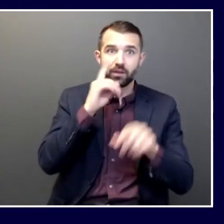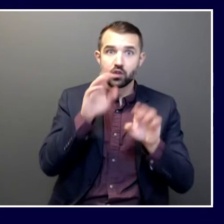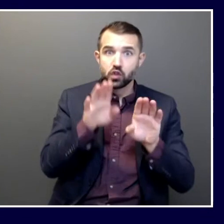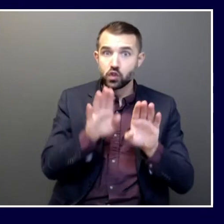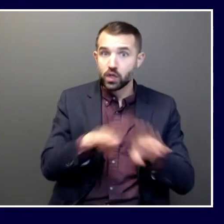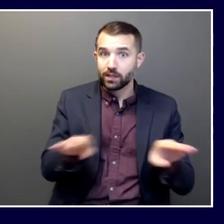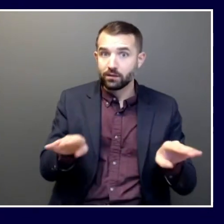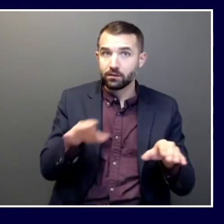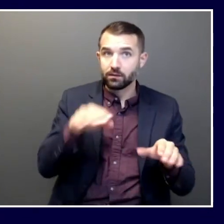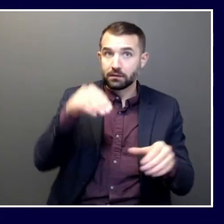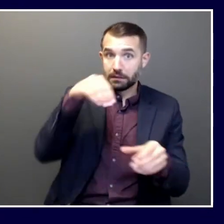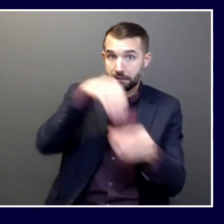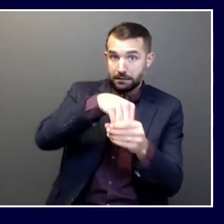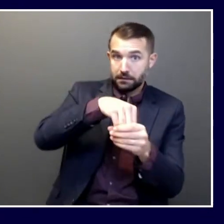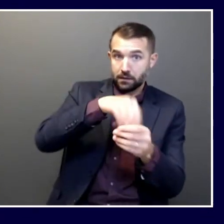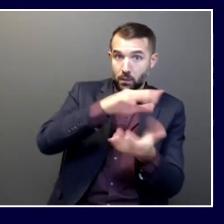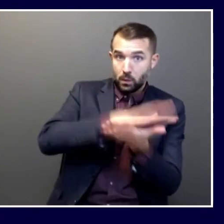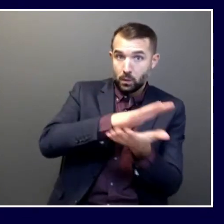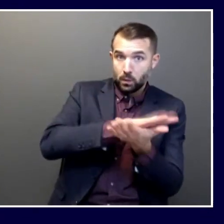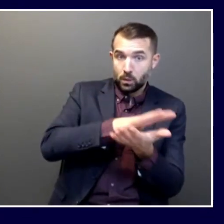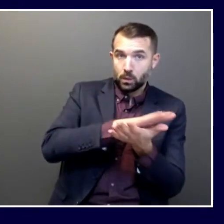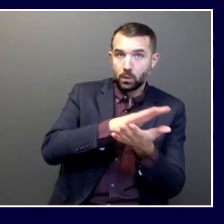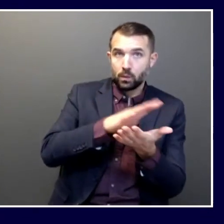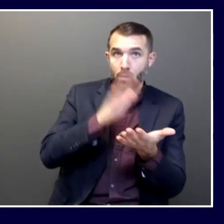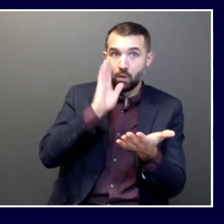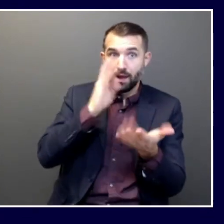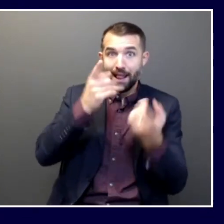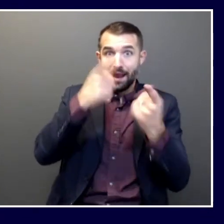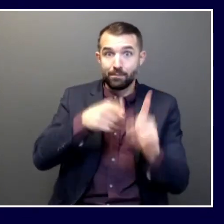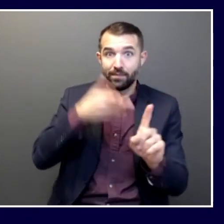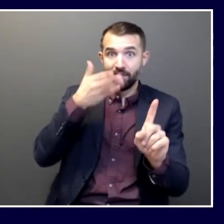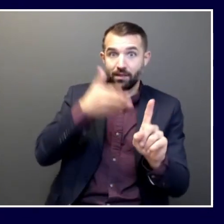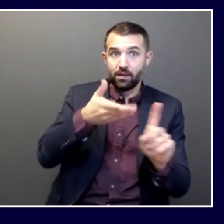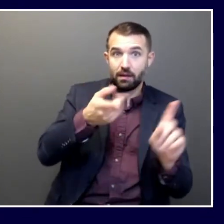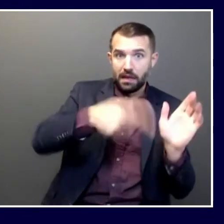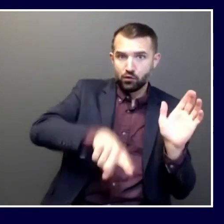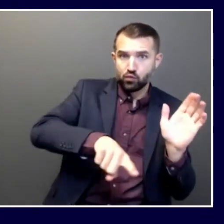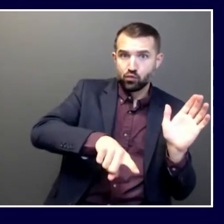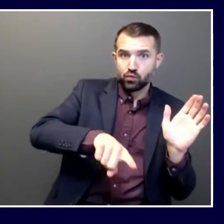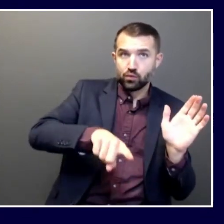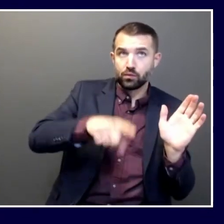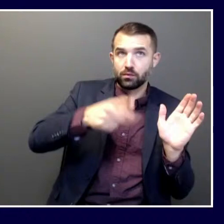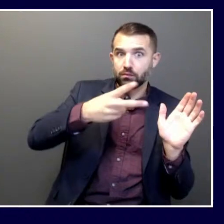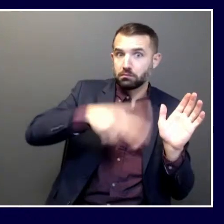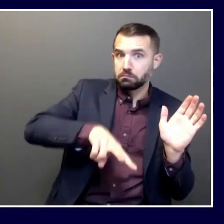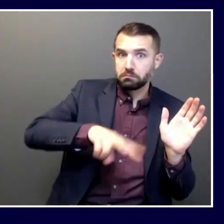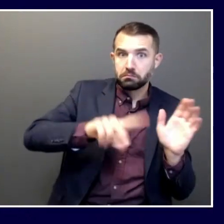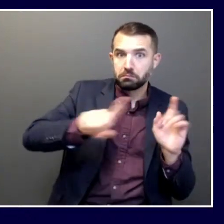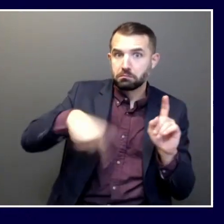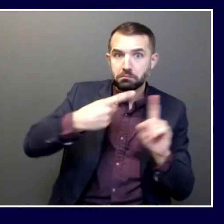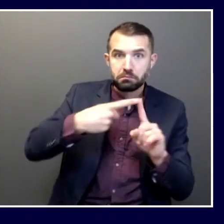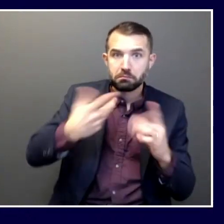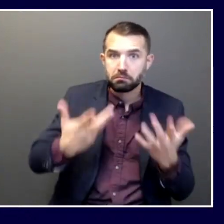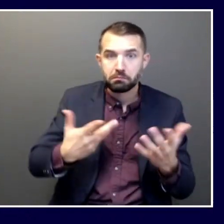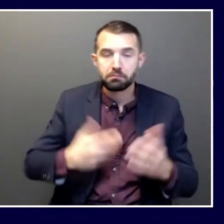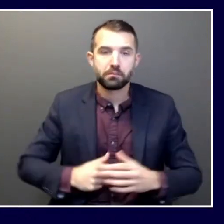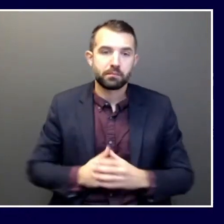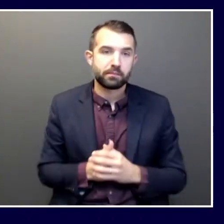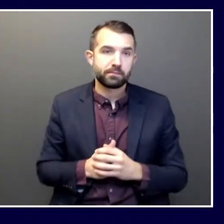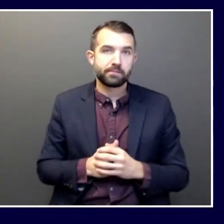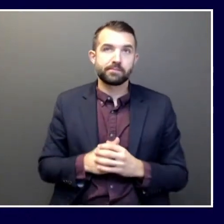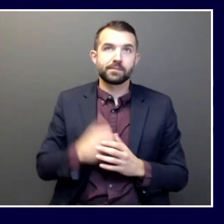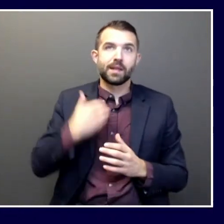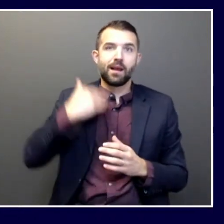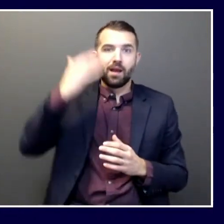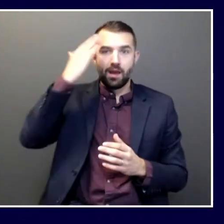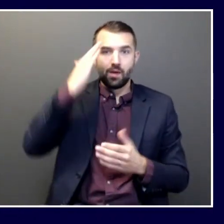is happening, next week-ish, a little bit after. I know from personal experience, November 17th